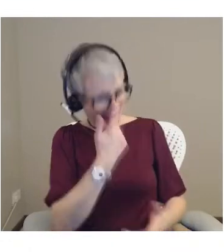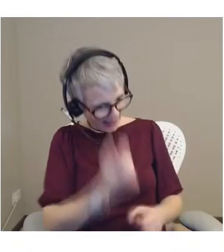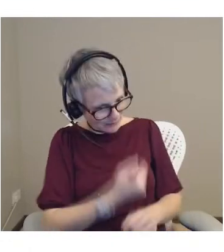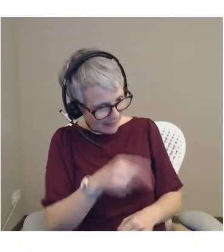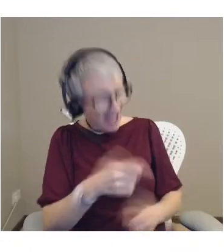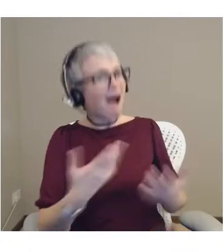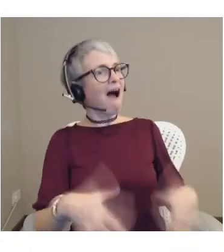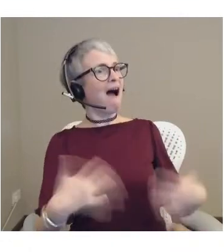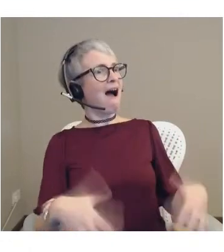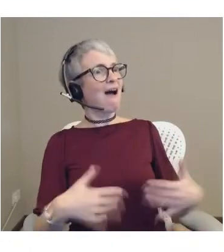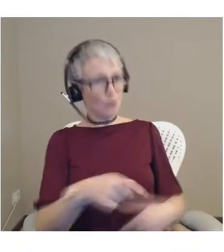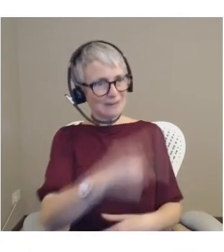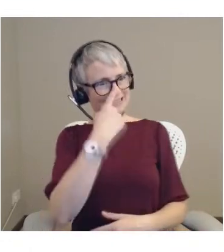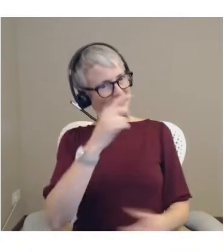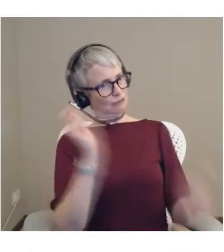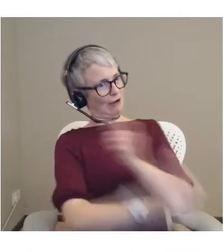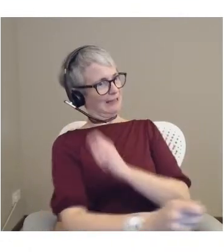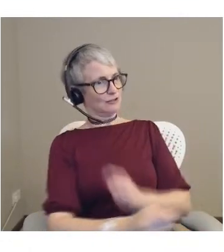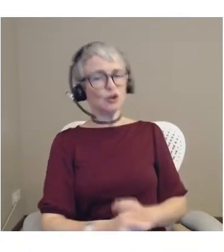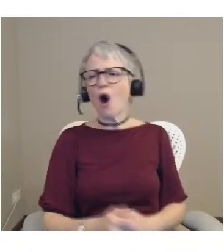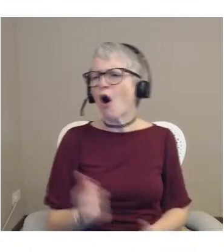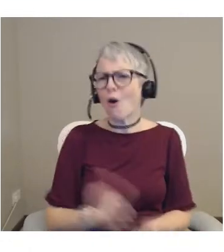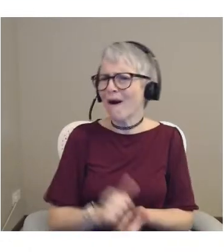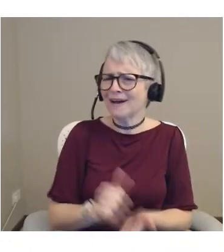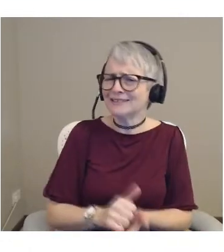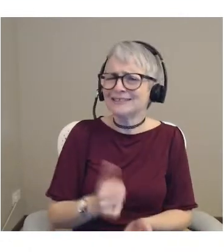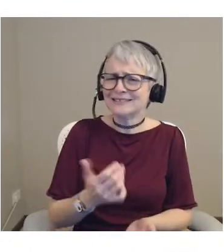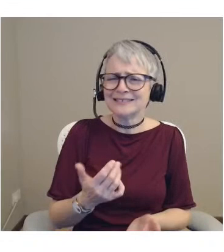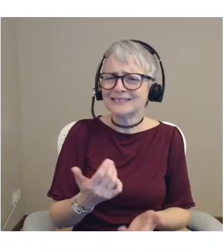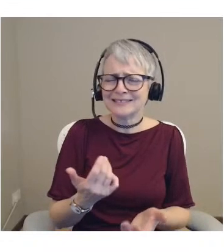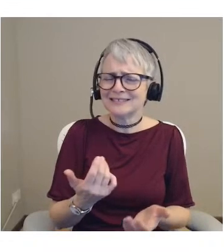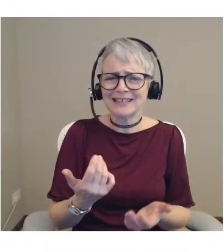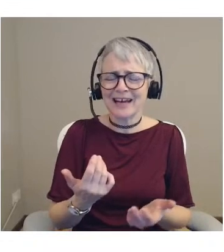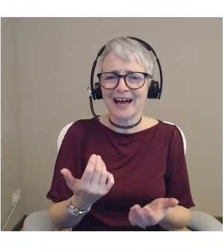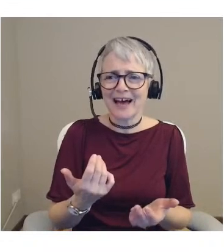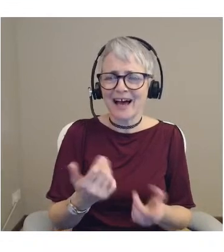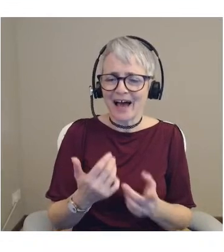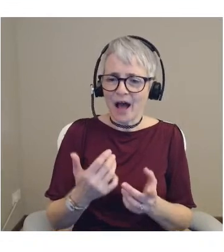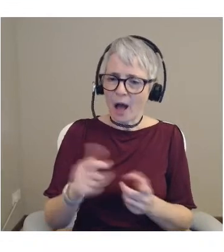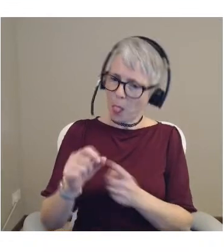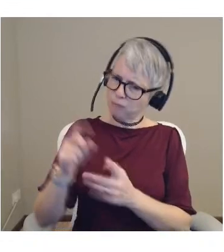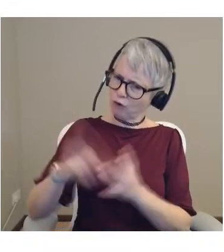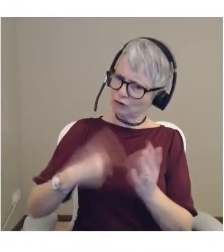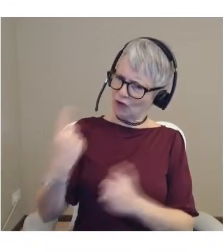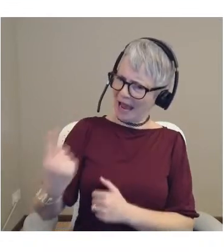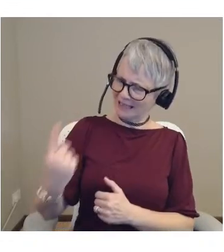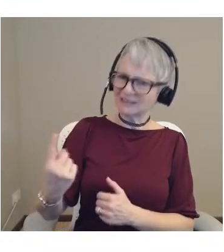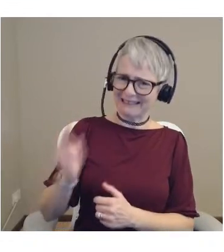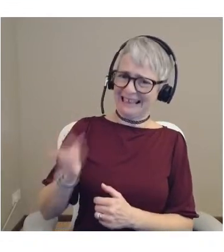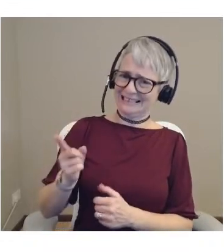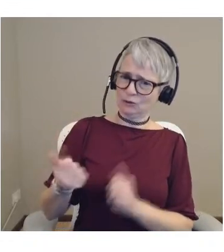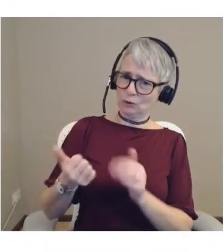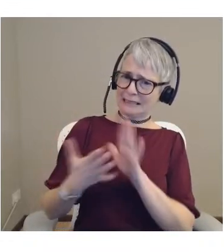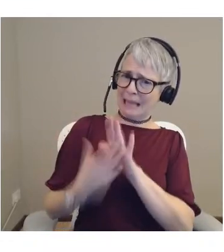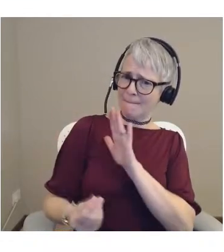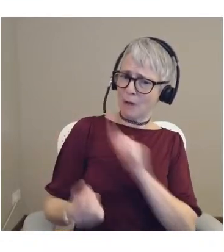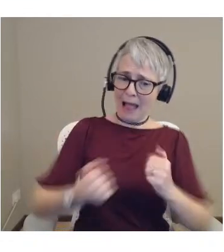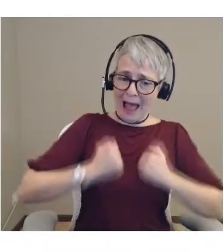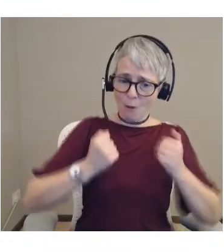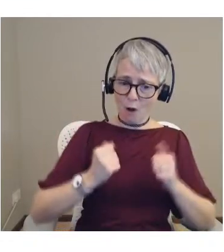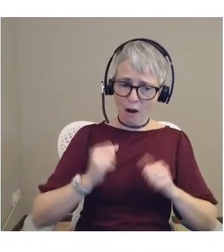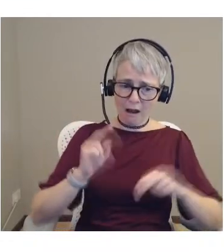working backwards. That's how you get to it, isn't it? Absolutely, yeah. And the project being a prime example of that, and having our assessors talking